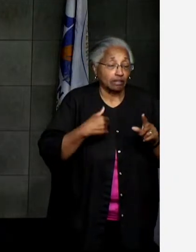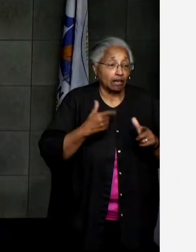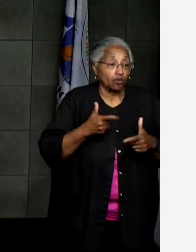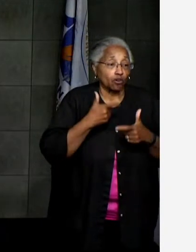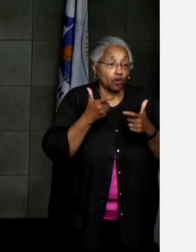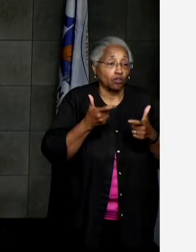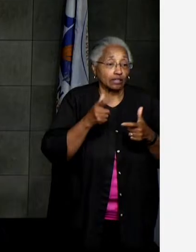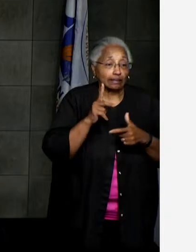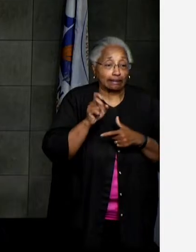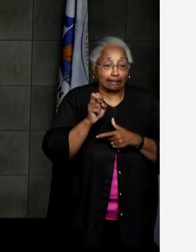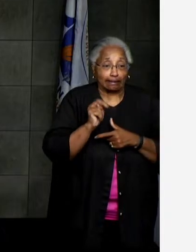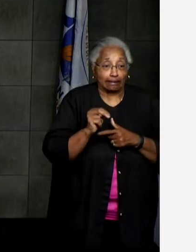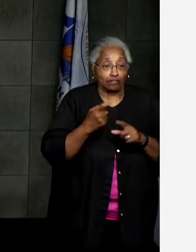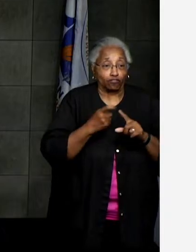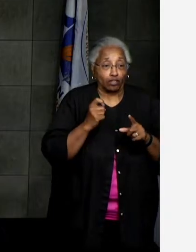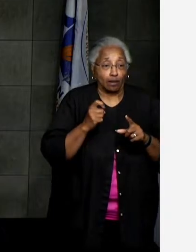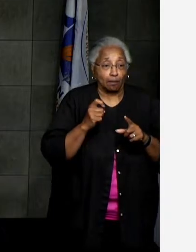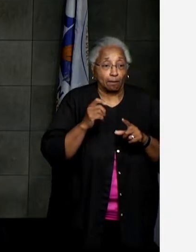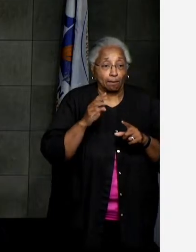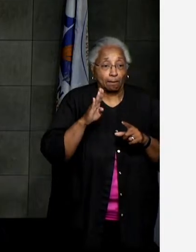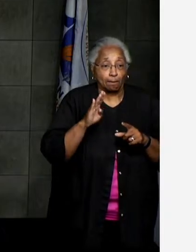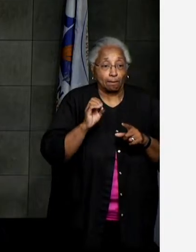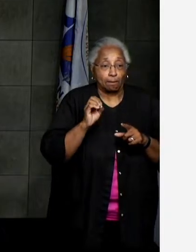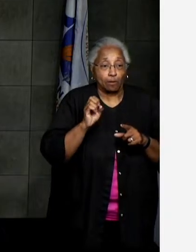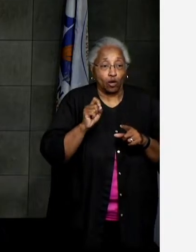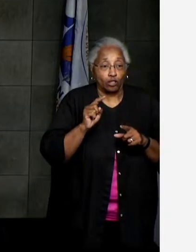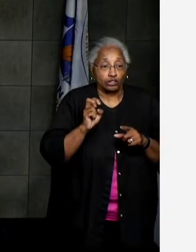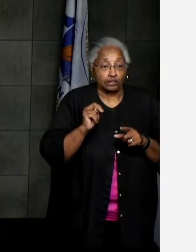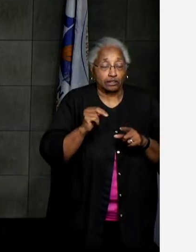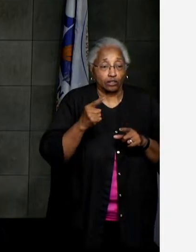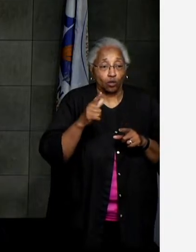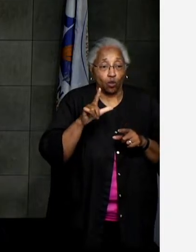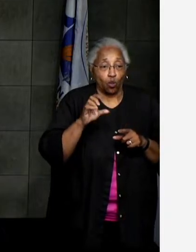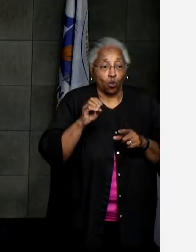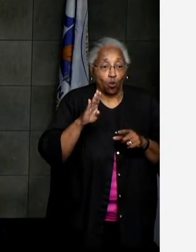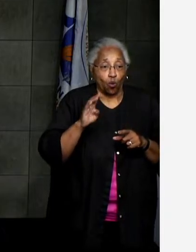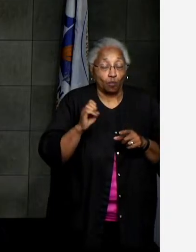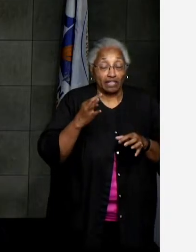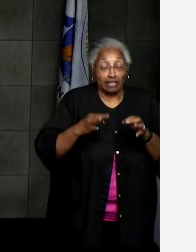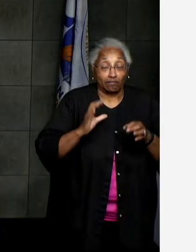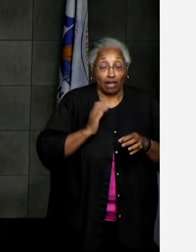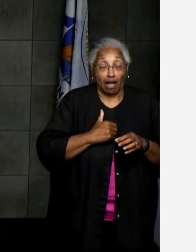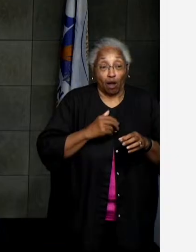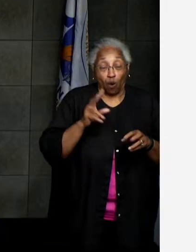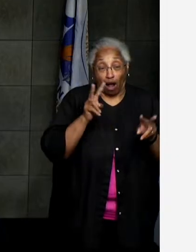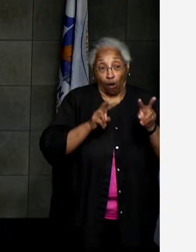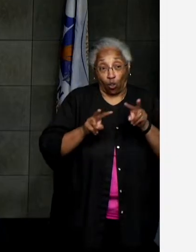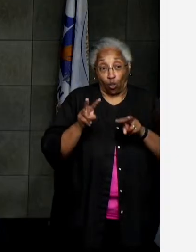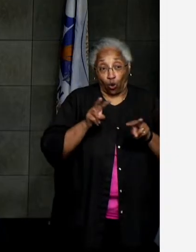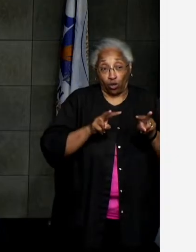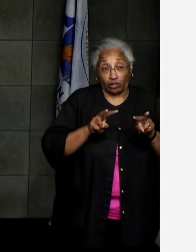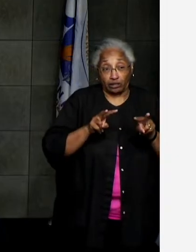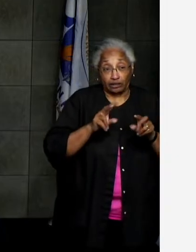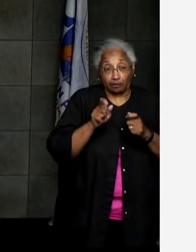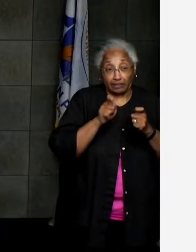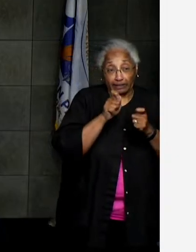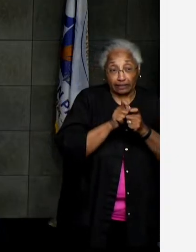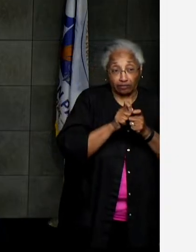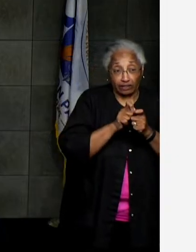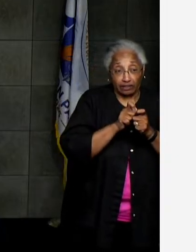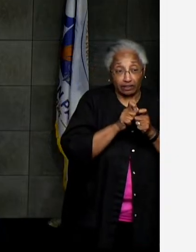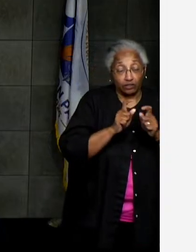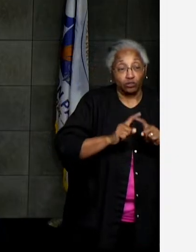Ken Mahan from the Boston Globe asking about whether our outlook can be specific to